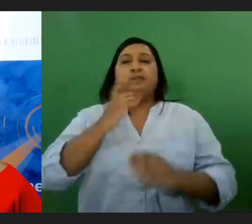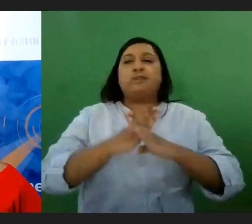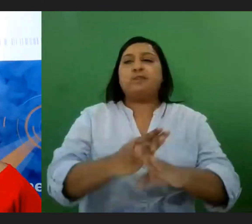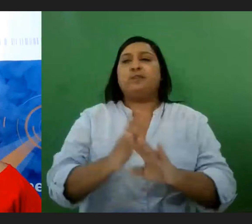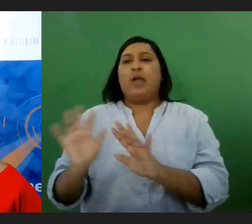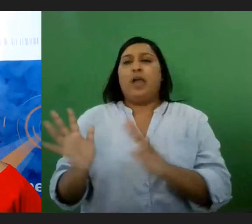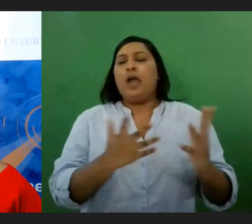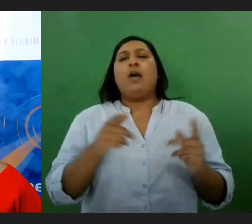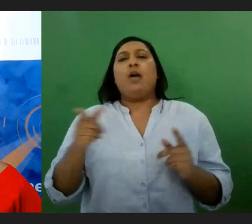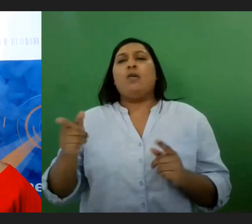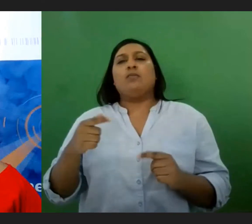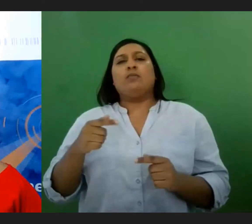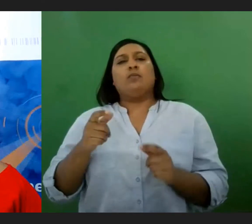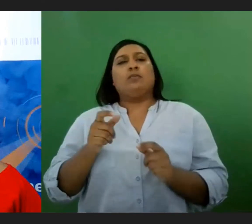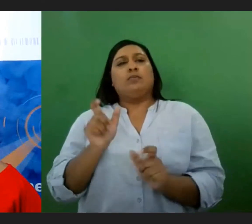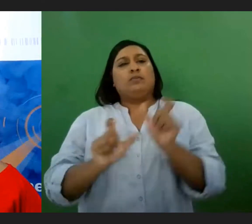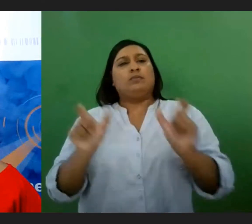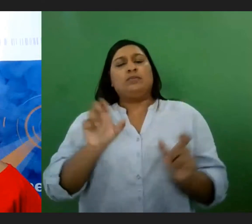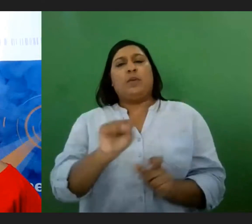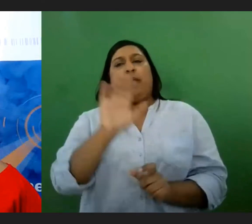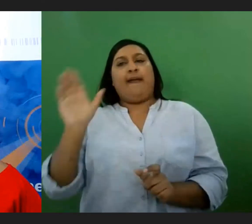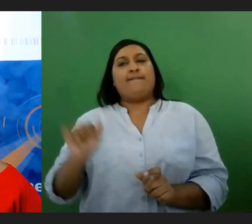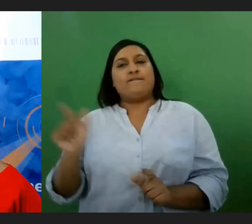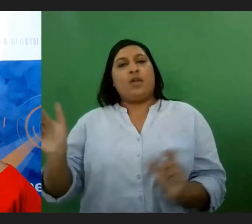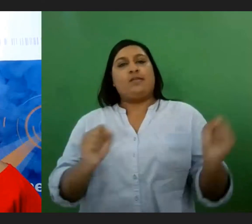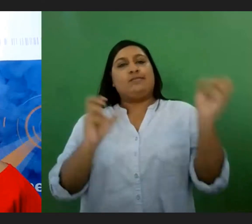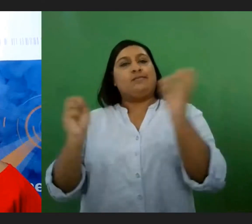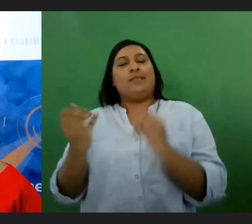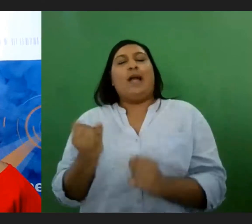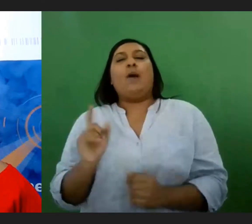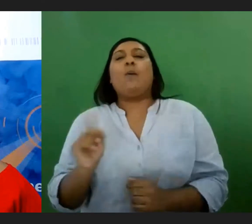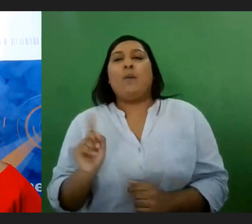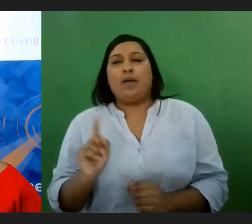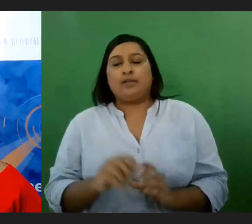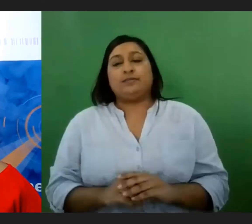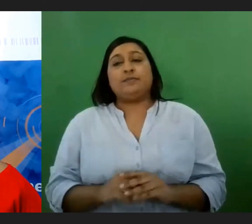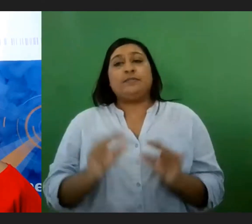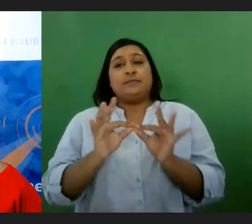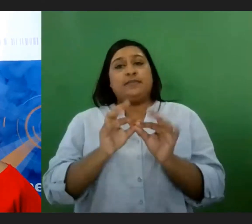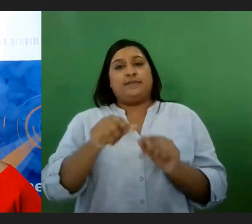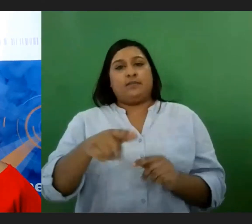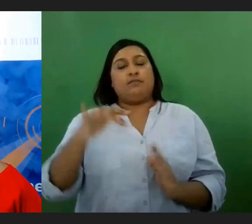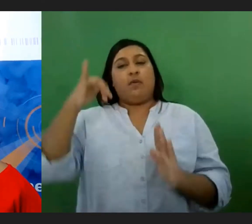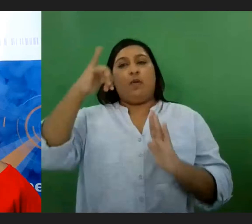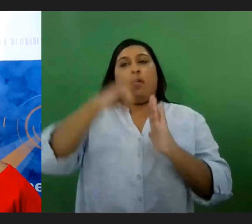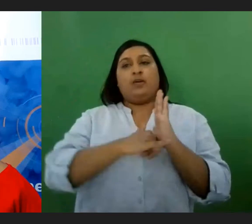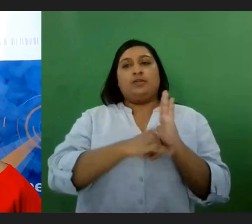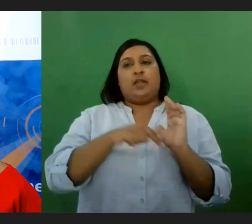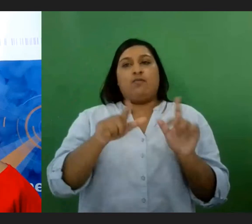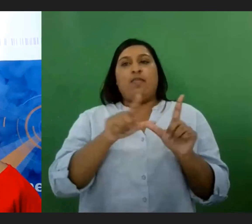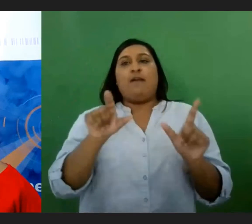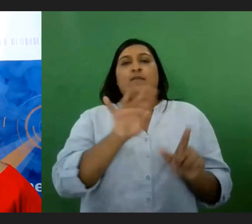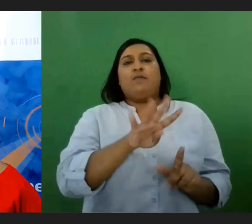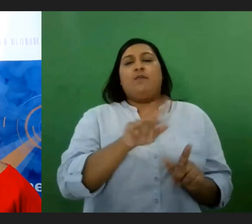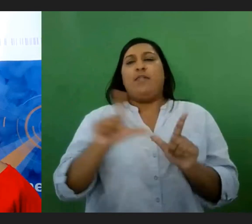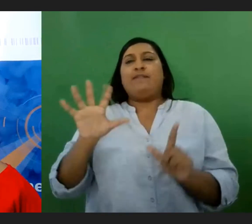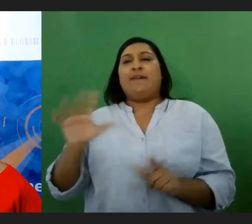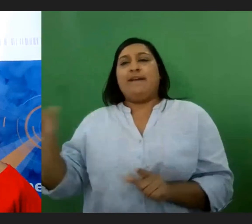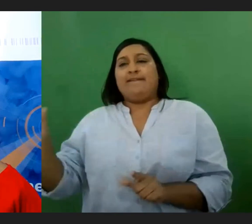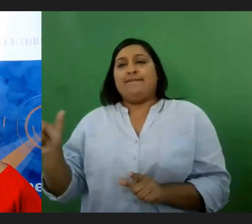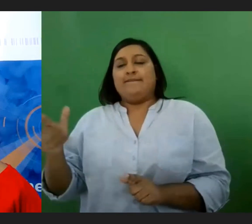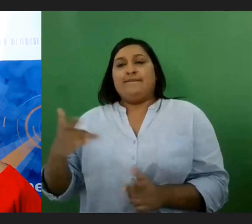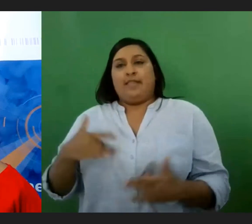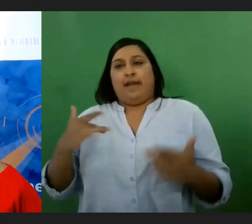without disabilities under the crisis, particularly during the lockdown level 5 and 4 in